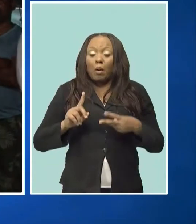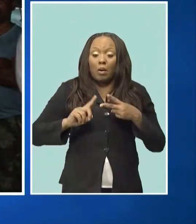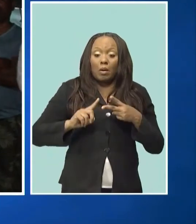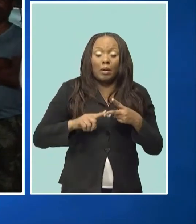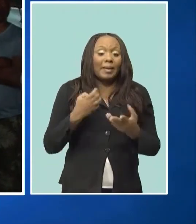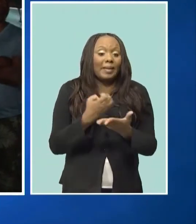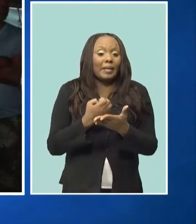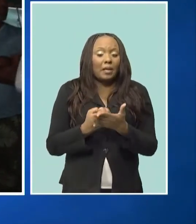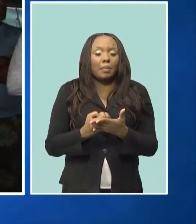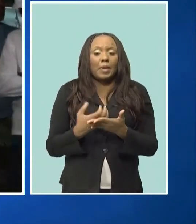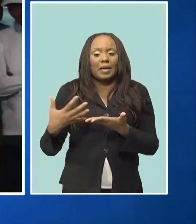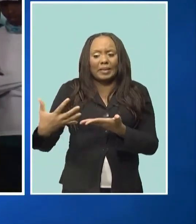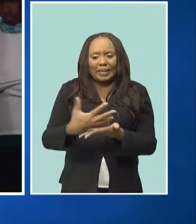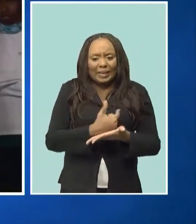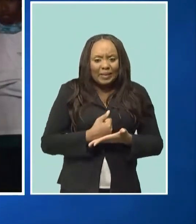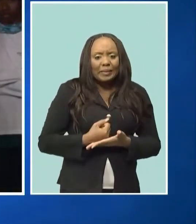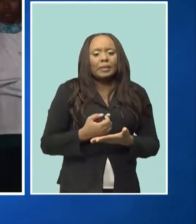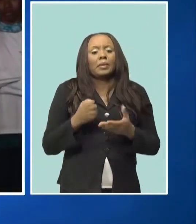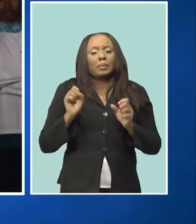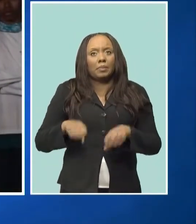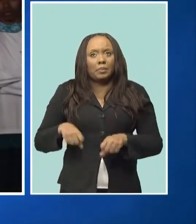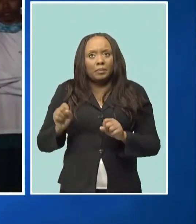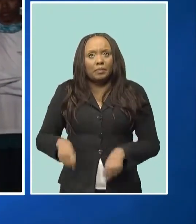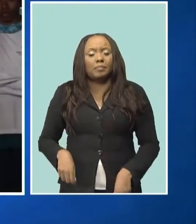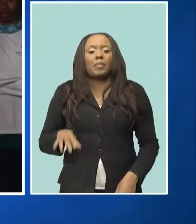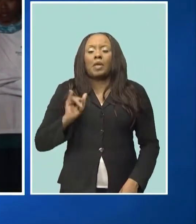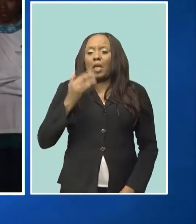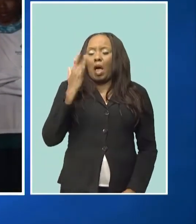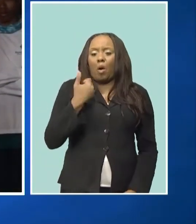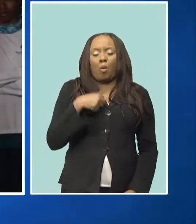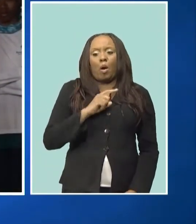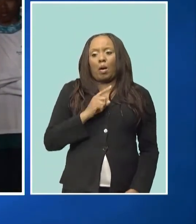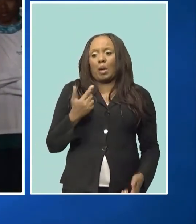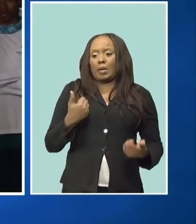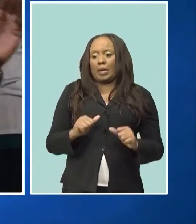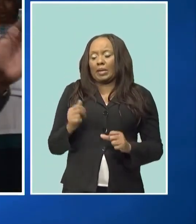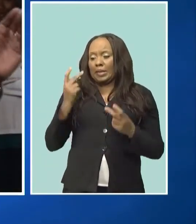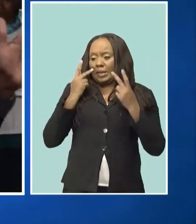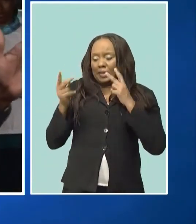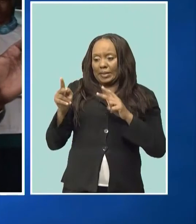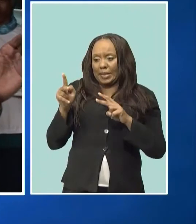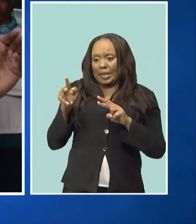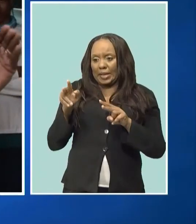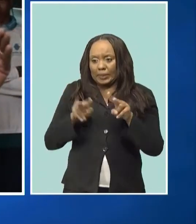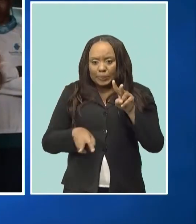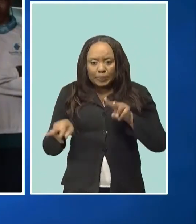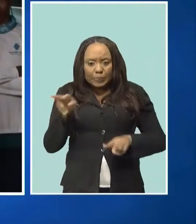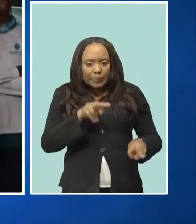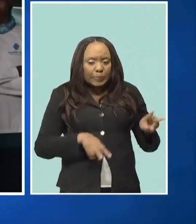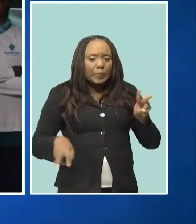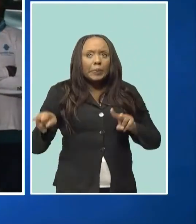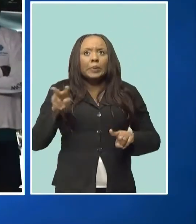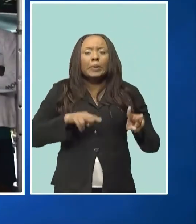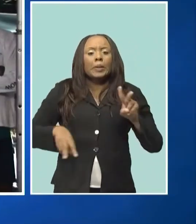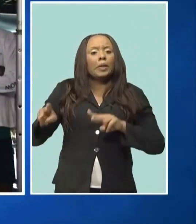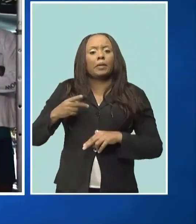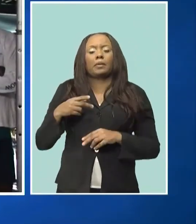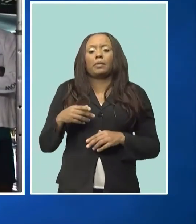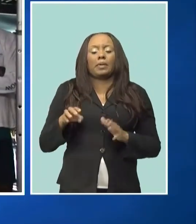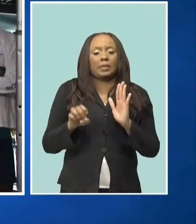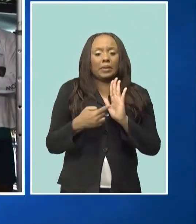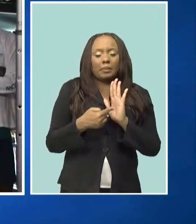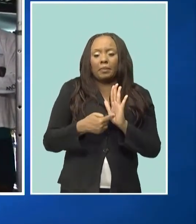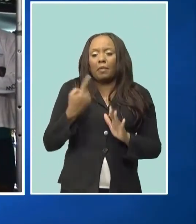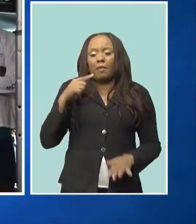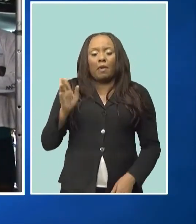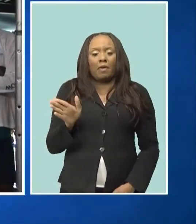way every area of our economic exclusive zone. So there will be areas, for instance, for fishing activity from